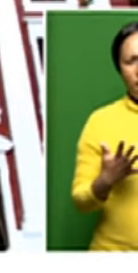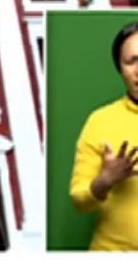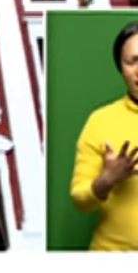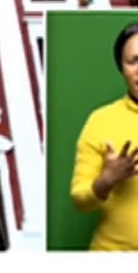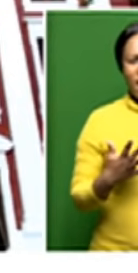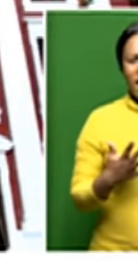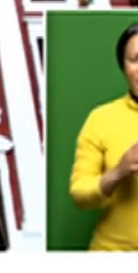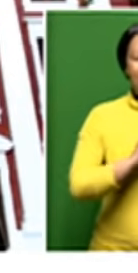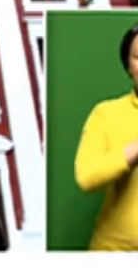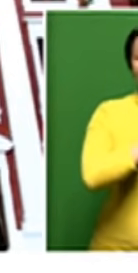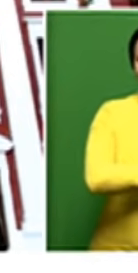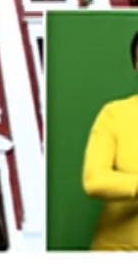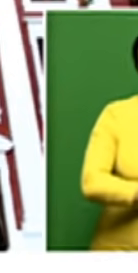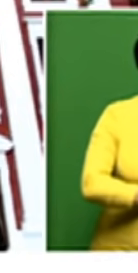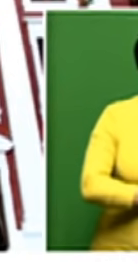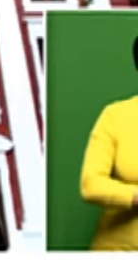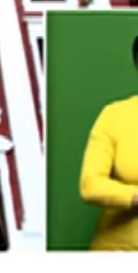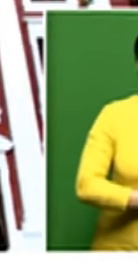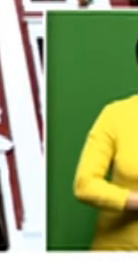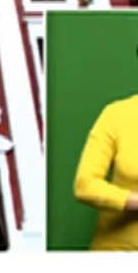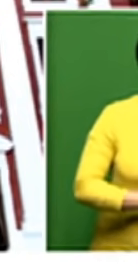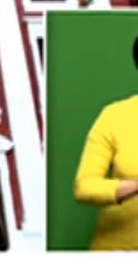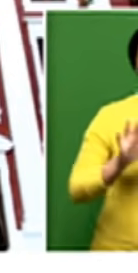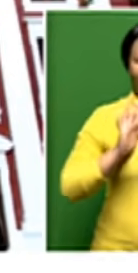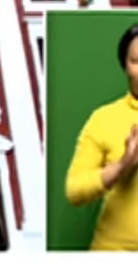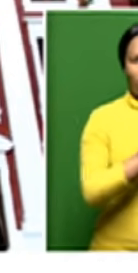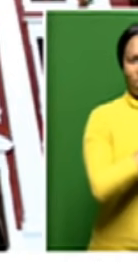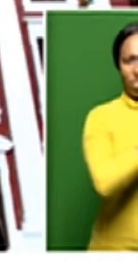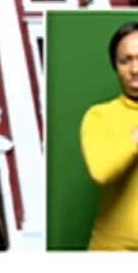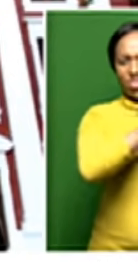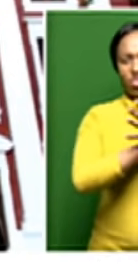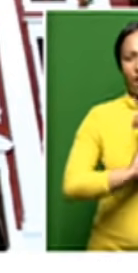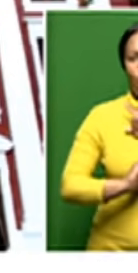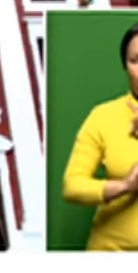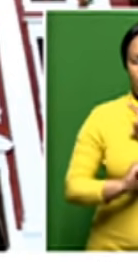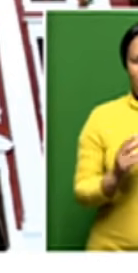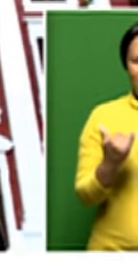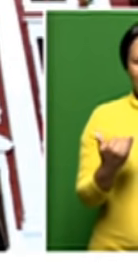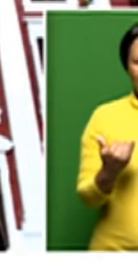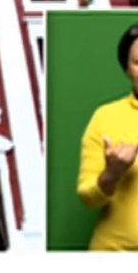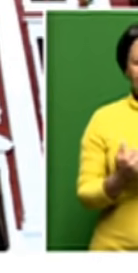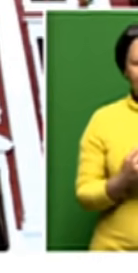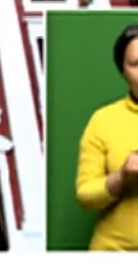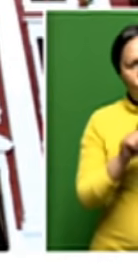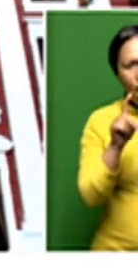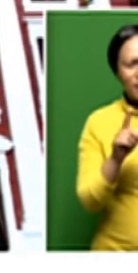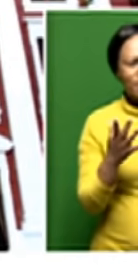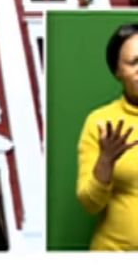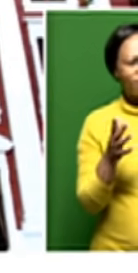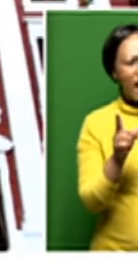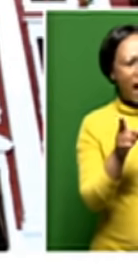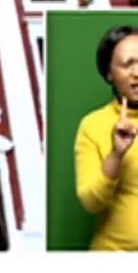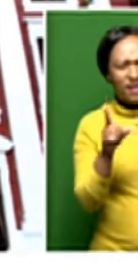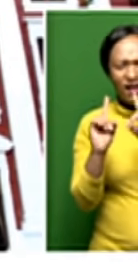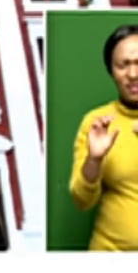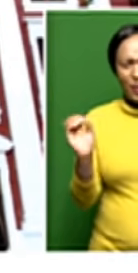has occurred? Why were there lapses? And why are we still sitting with unexplained questions to the